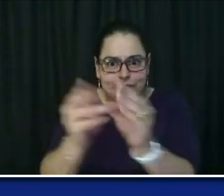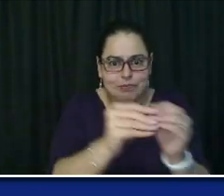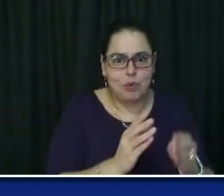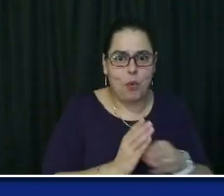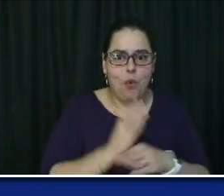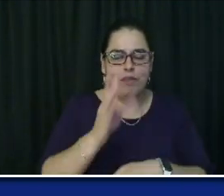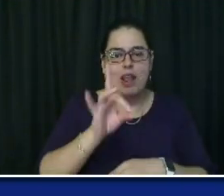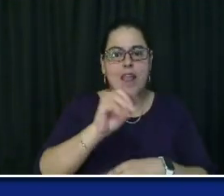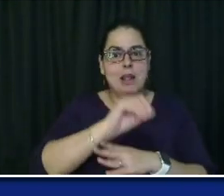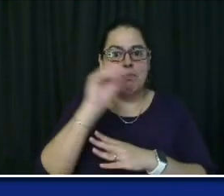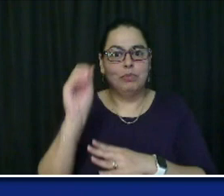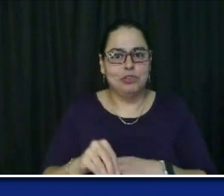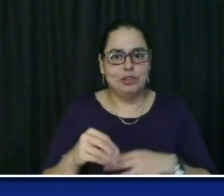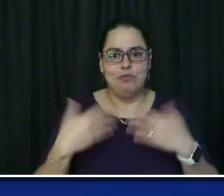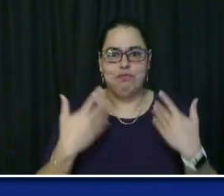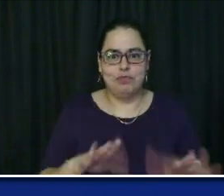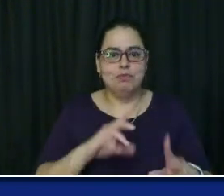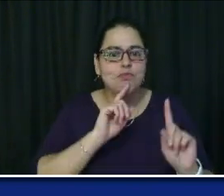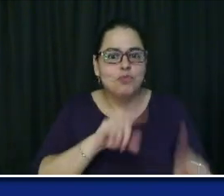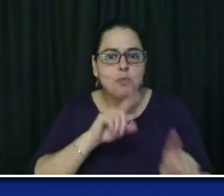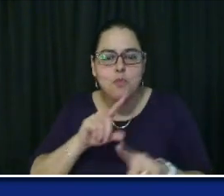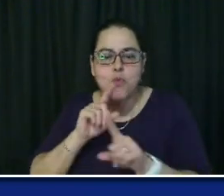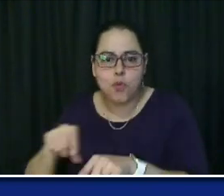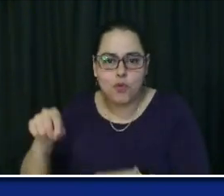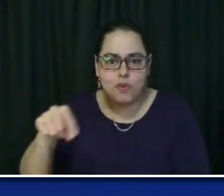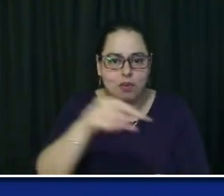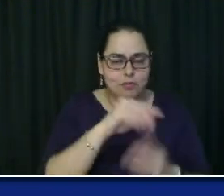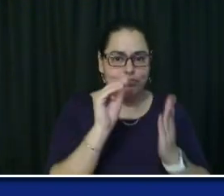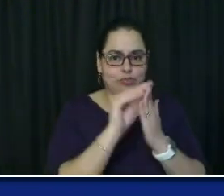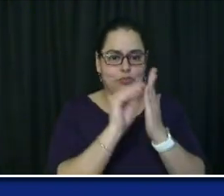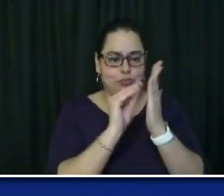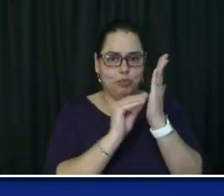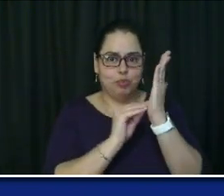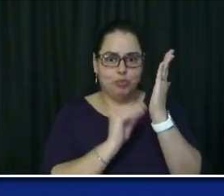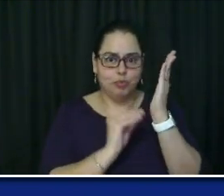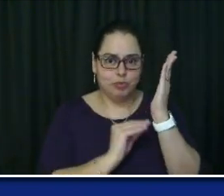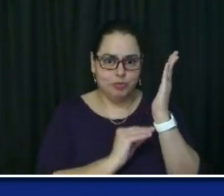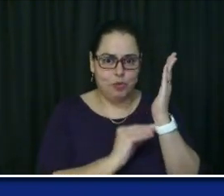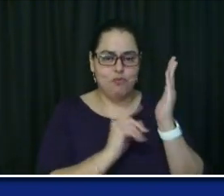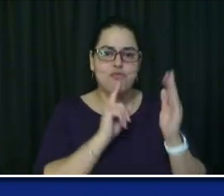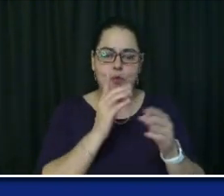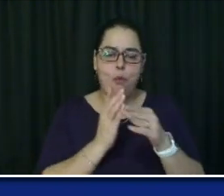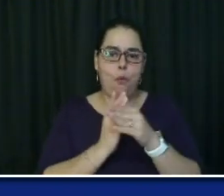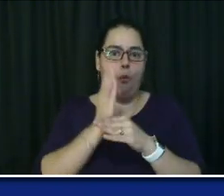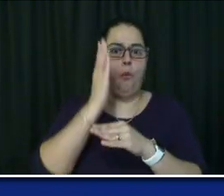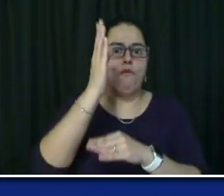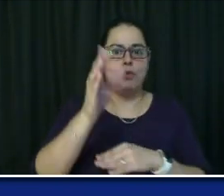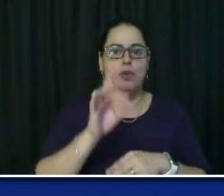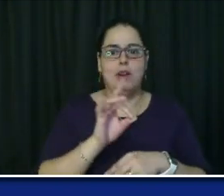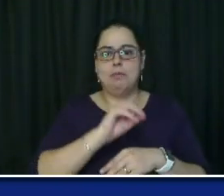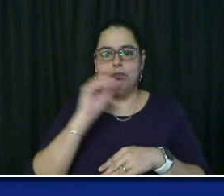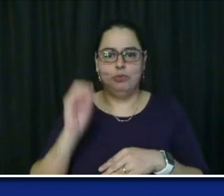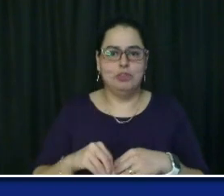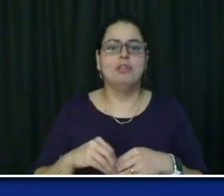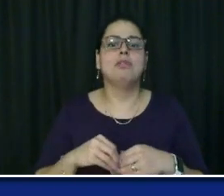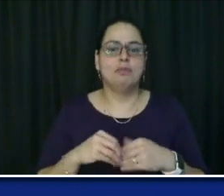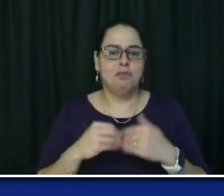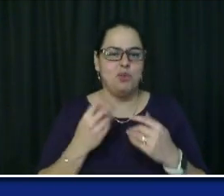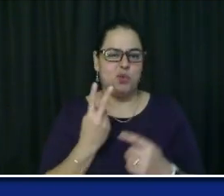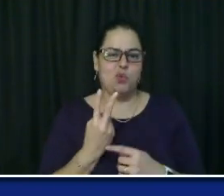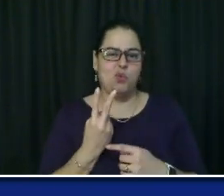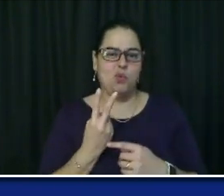couple that made it in 2000, but we've exceeded that number. We have 2 communities that are still below the 60% line, Mount Vernon and